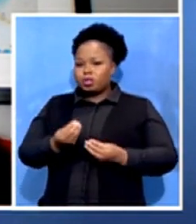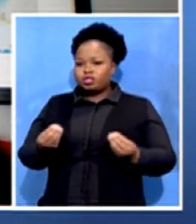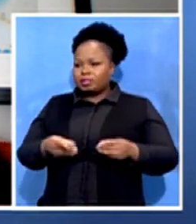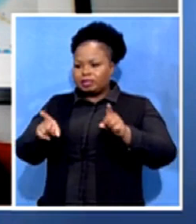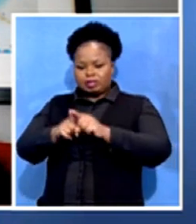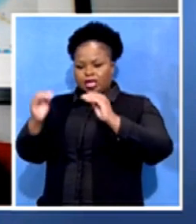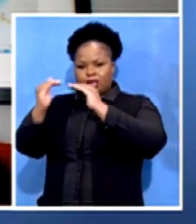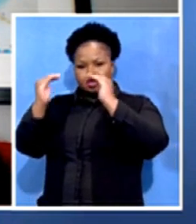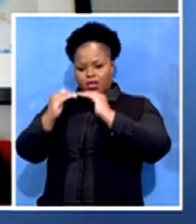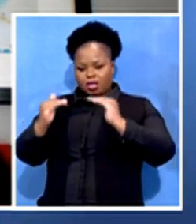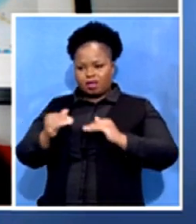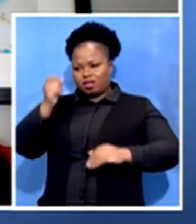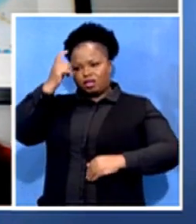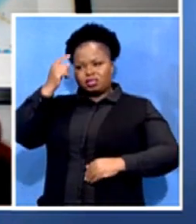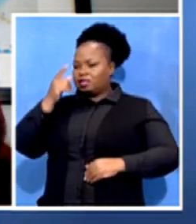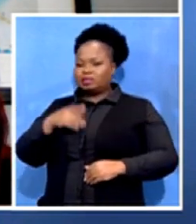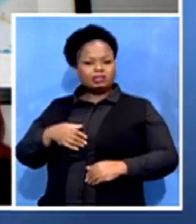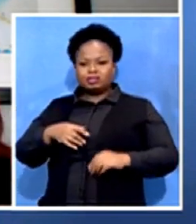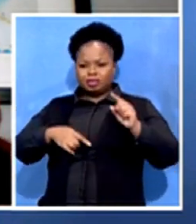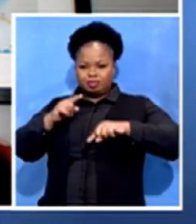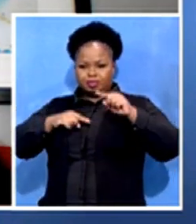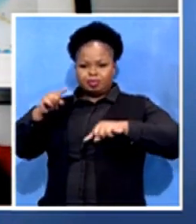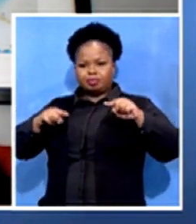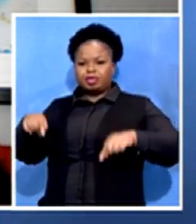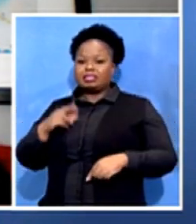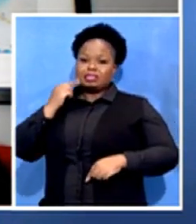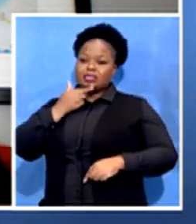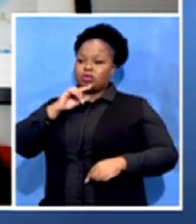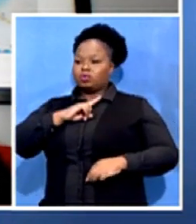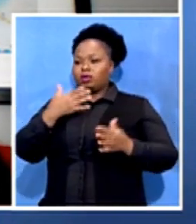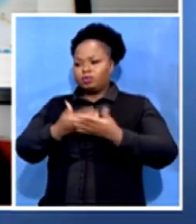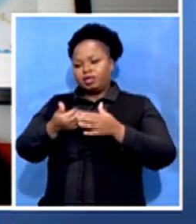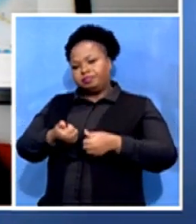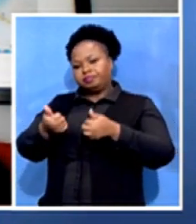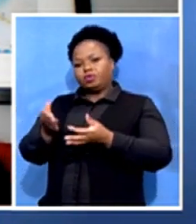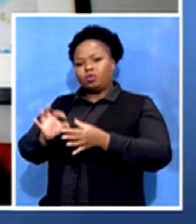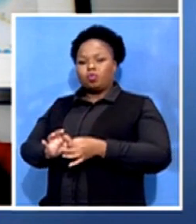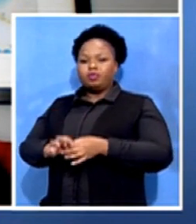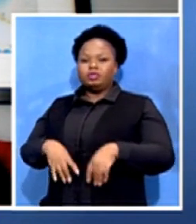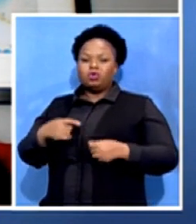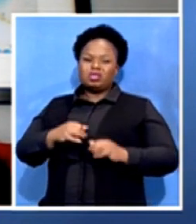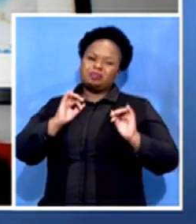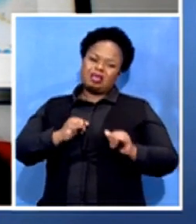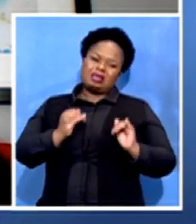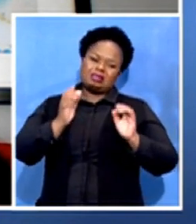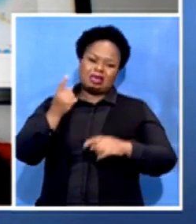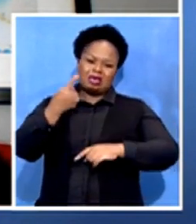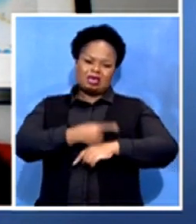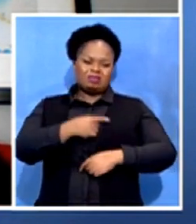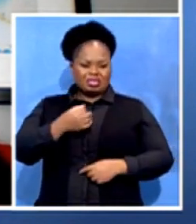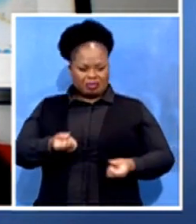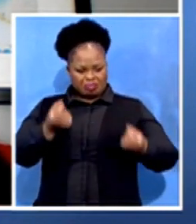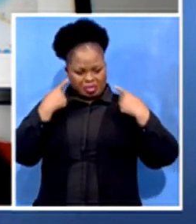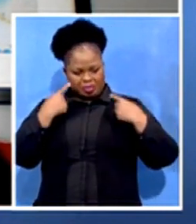this is they can go home, say now you've had a bad day in class and you're struggling with a certain concept. You can go home and look up this concept